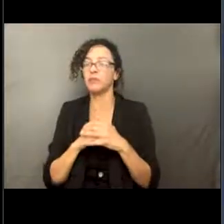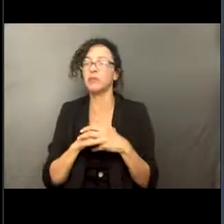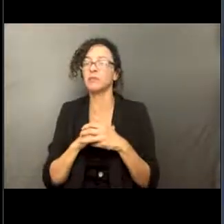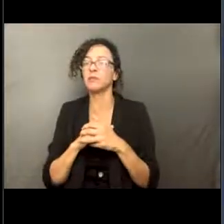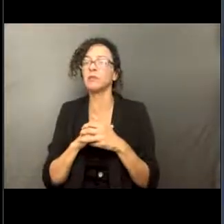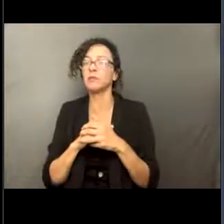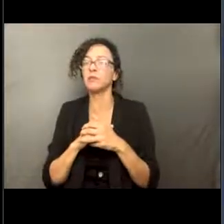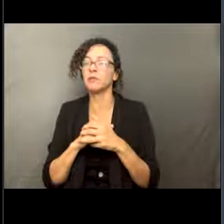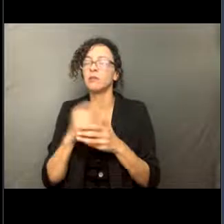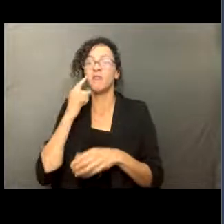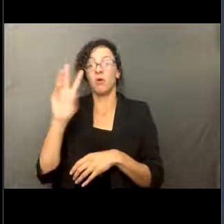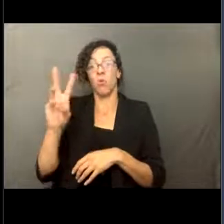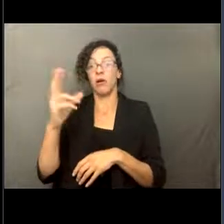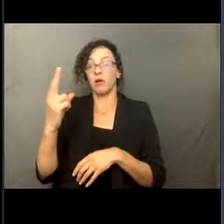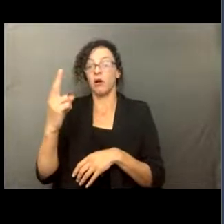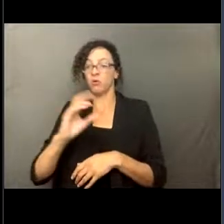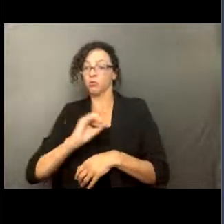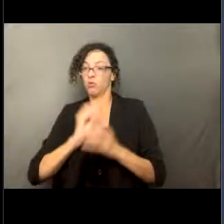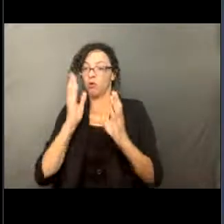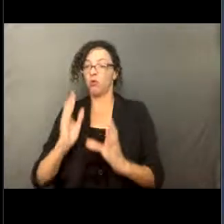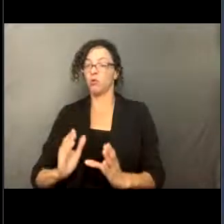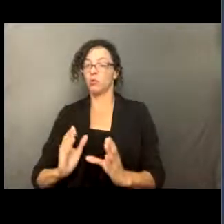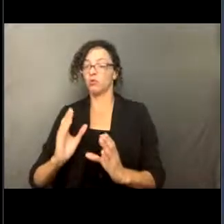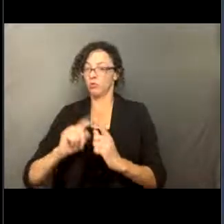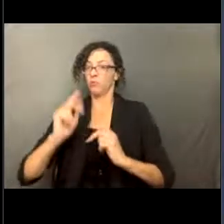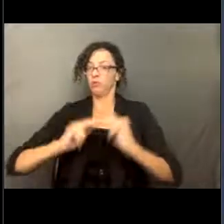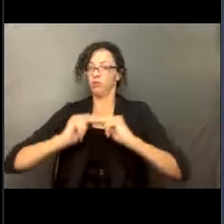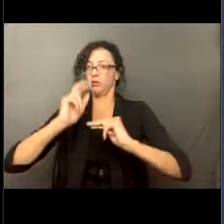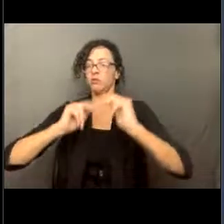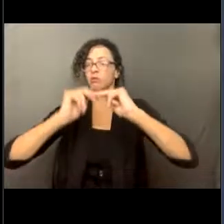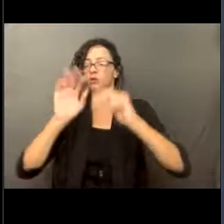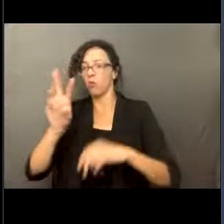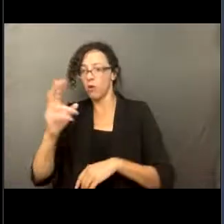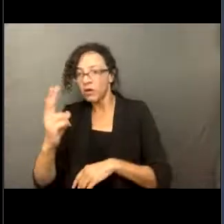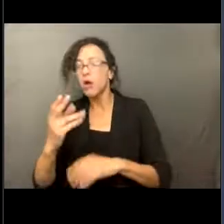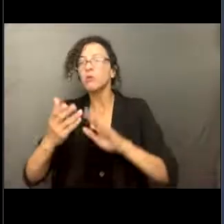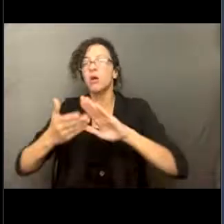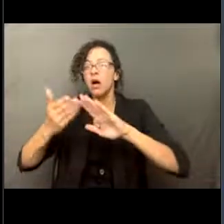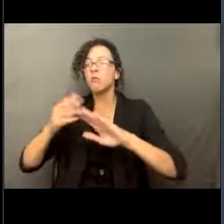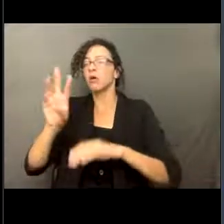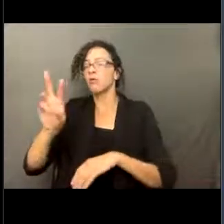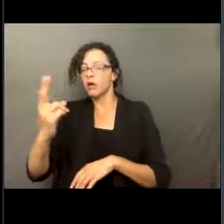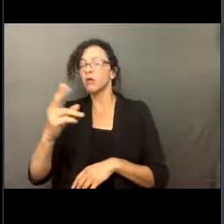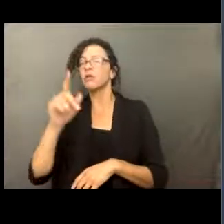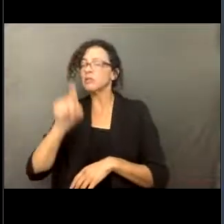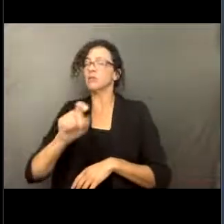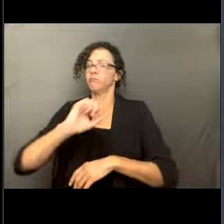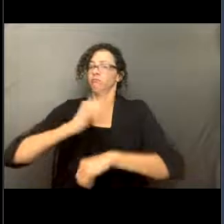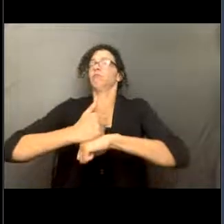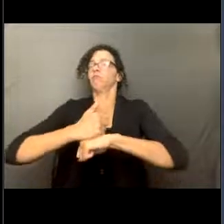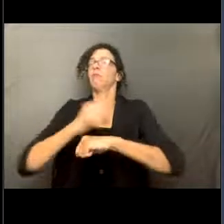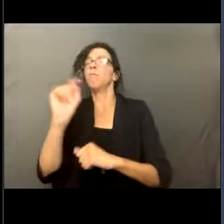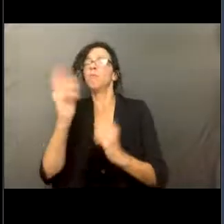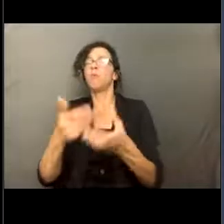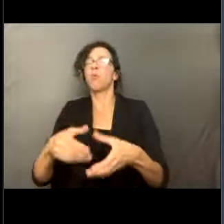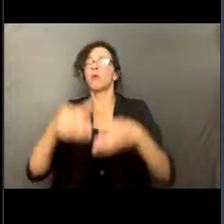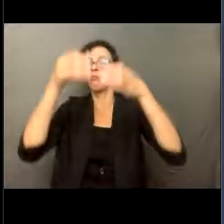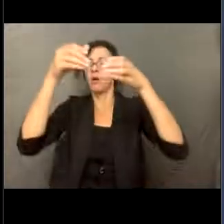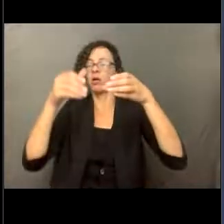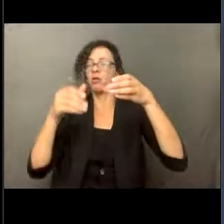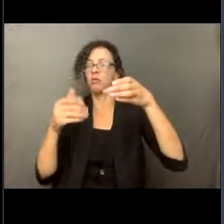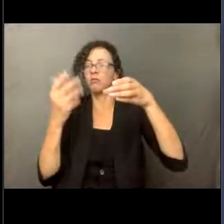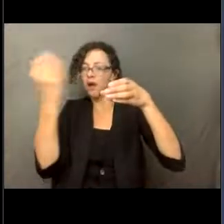for the warehouse owners to in order to build a warehouse and operate the warehouse, they've got to put out a porta potty outside their facility for